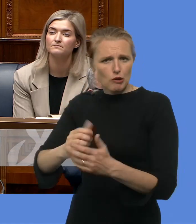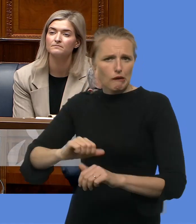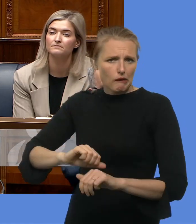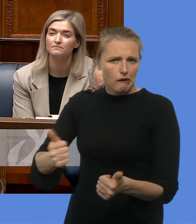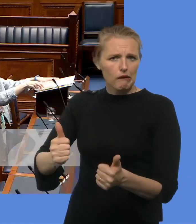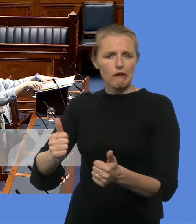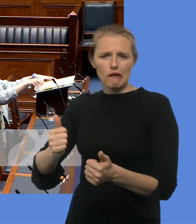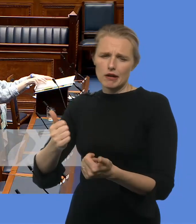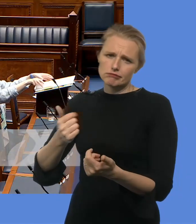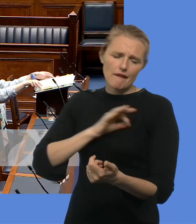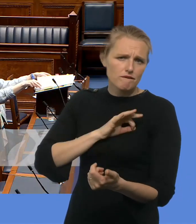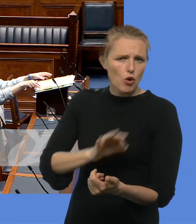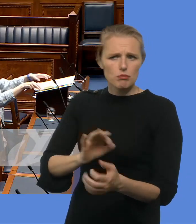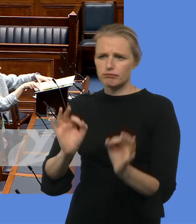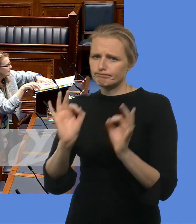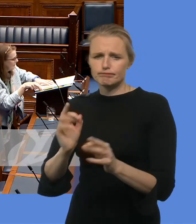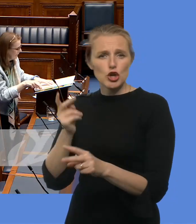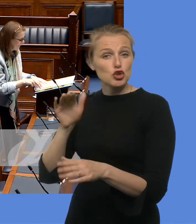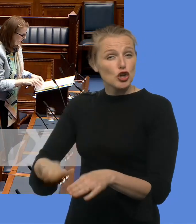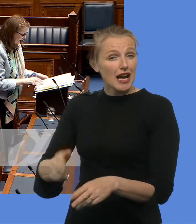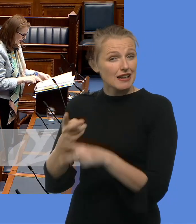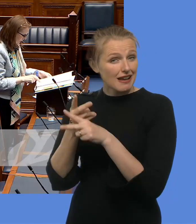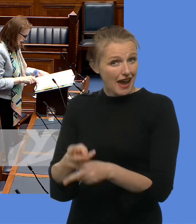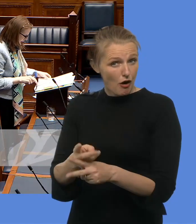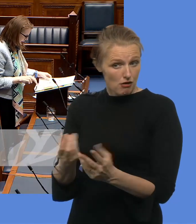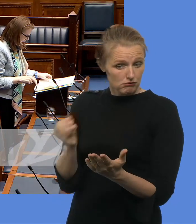accessible childcare? Minister.